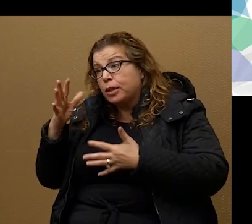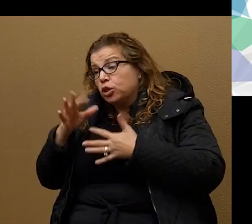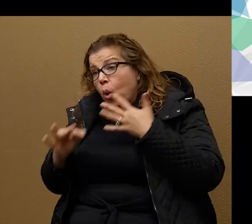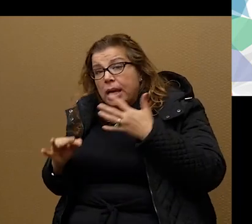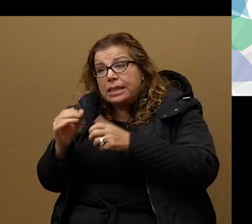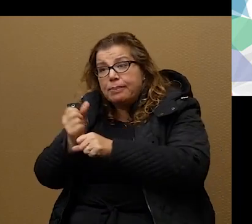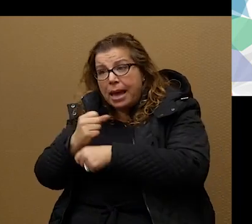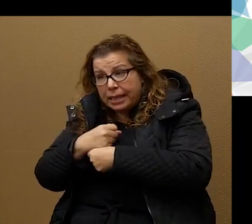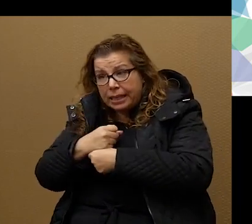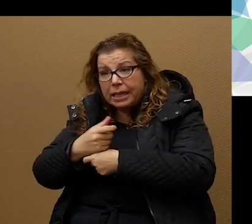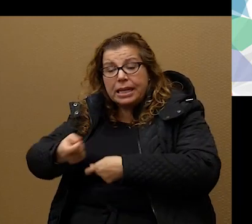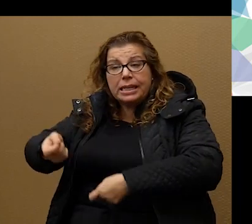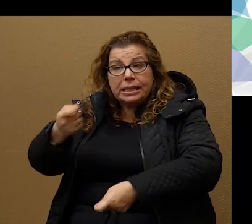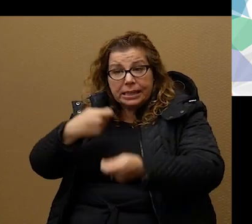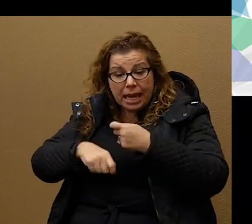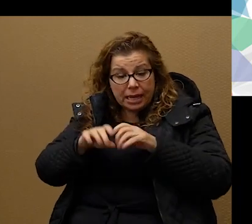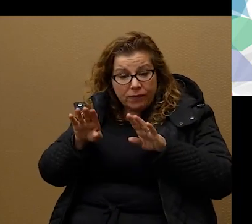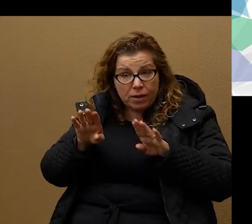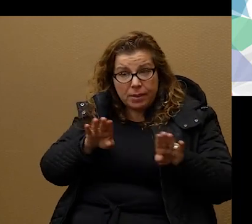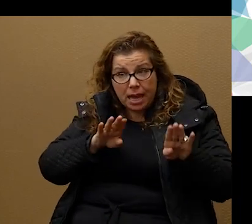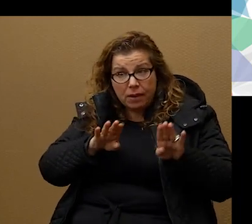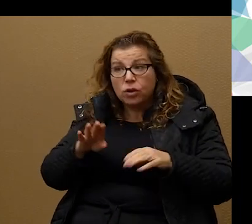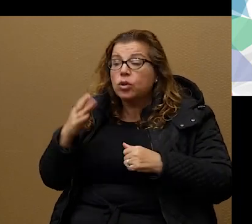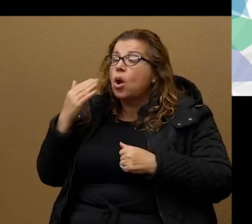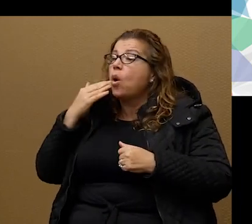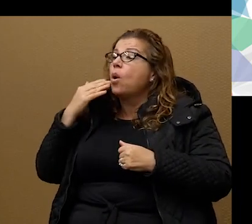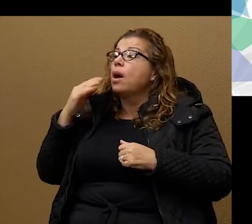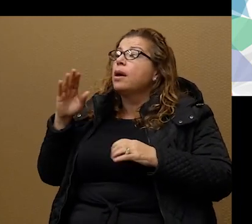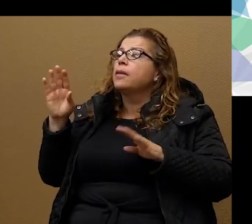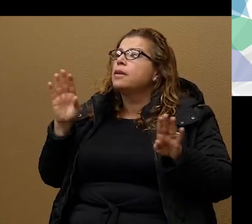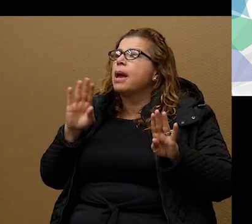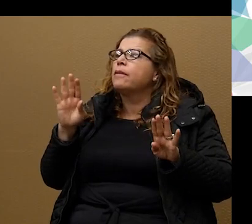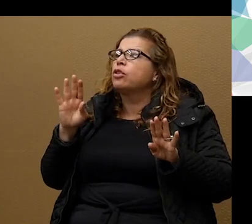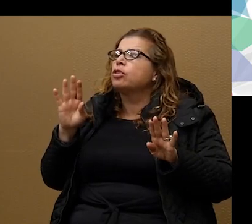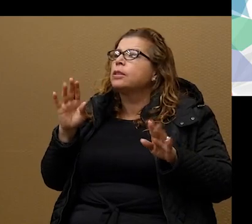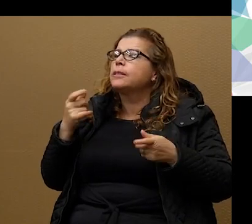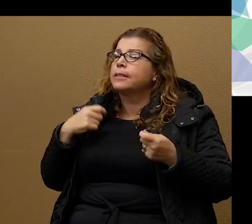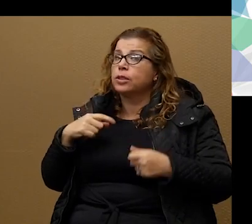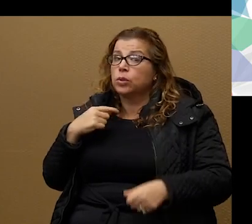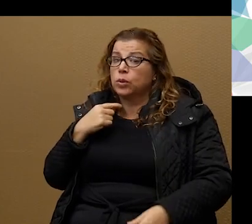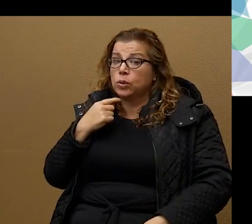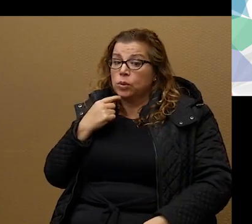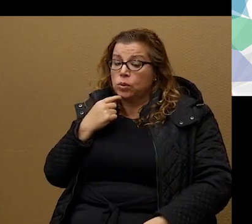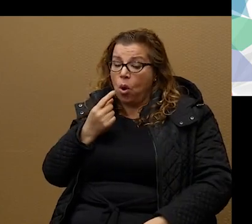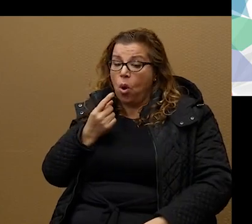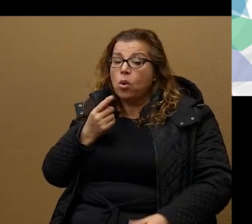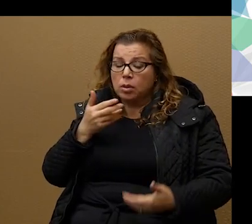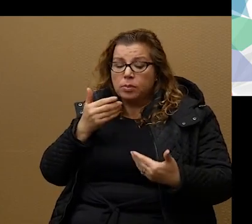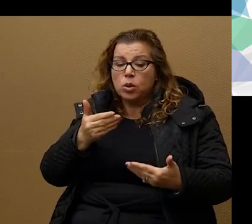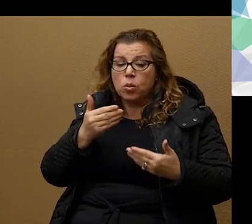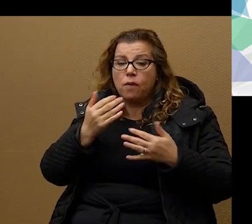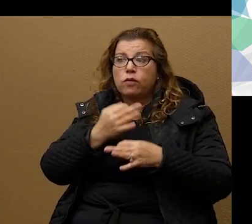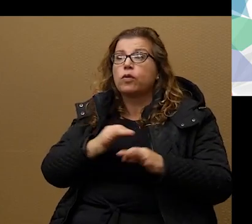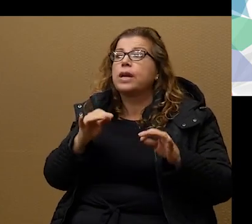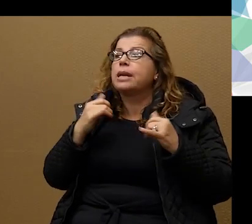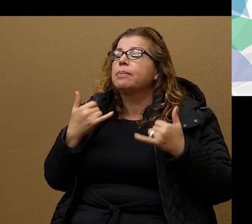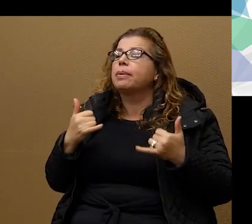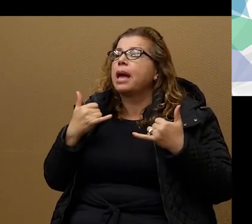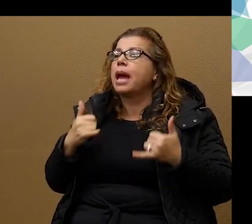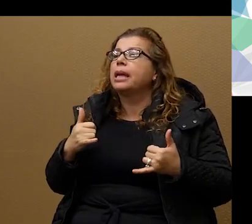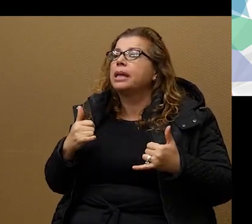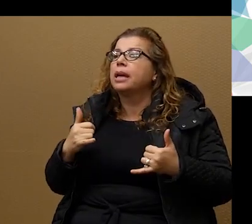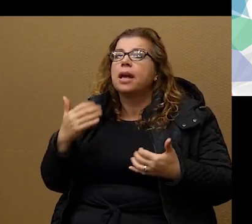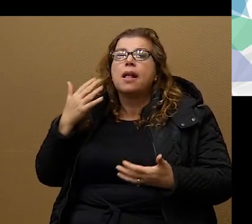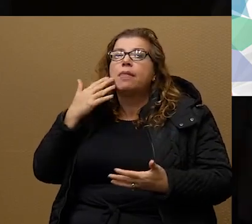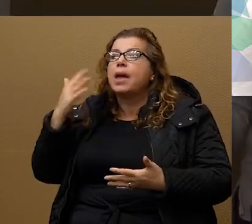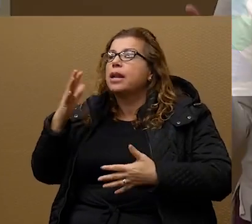So instead of if the behavior always comes down to you just told the children to free play and they don't know all of